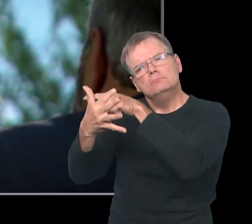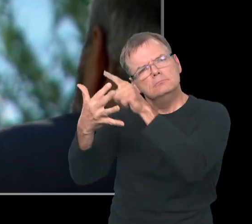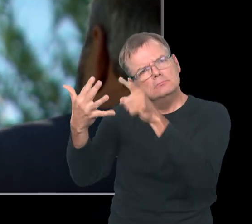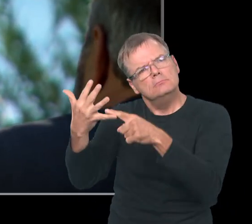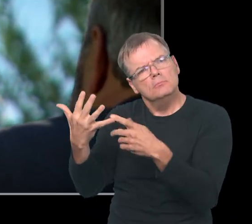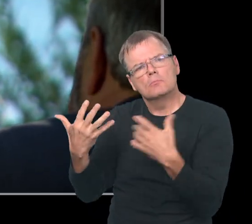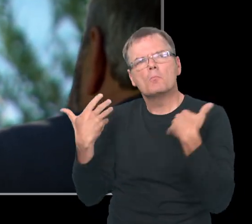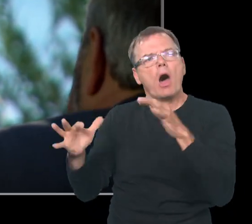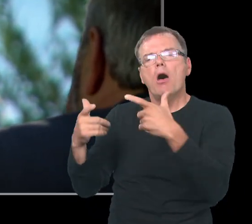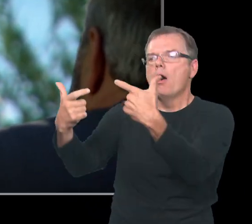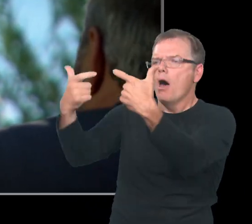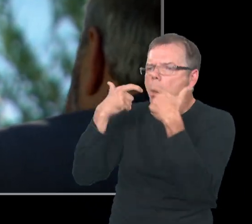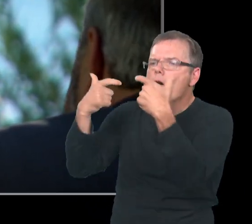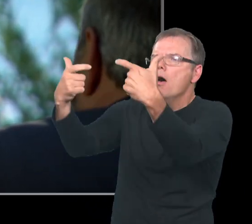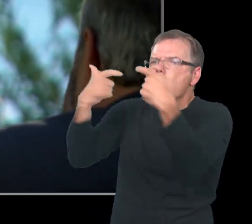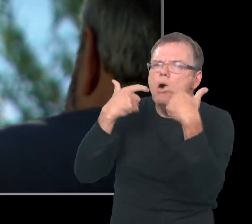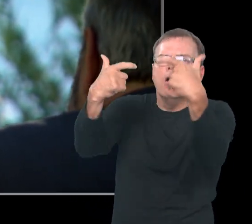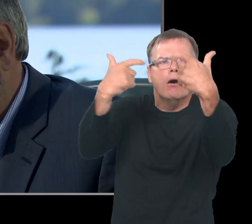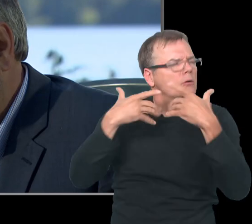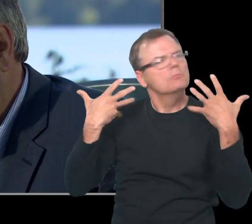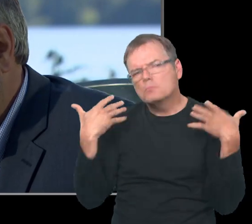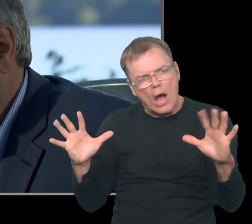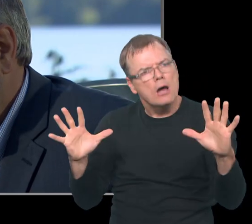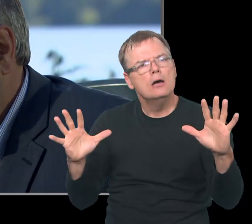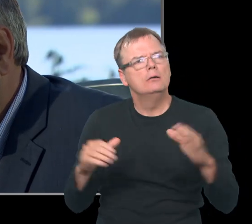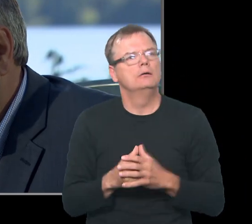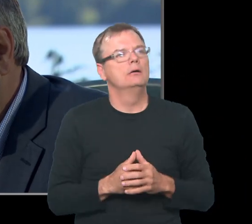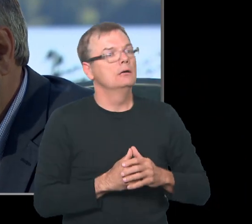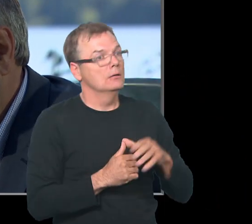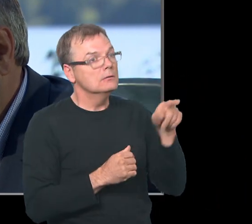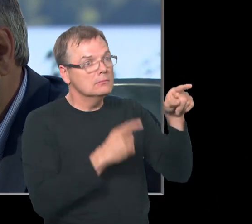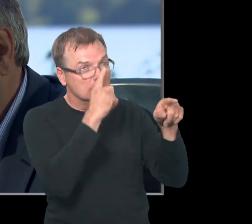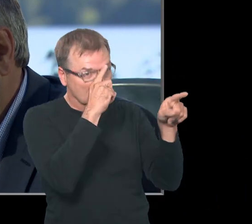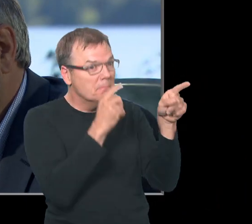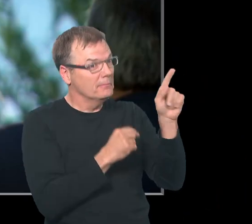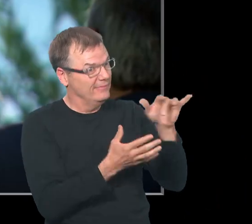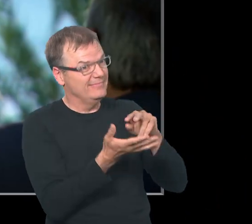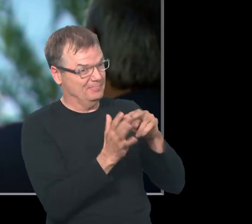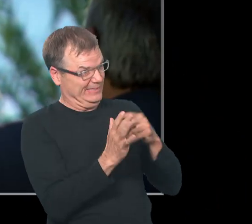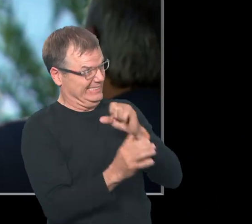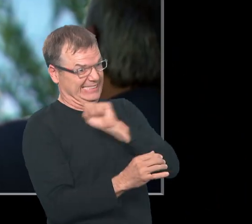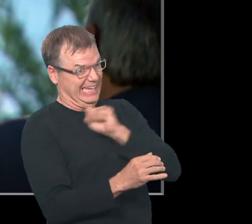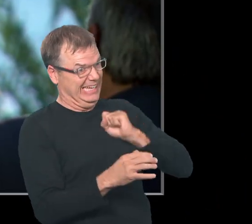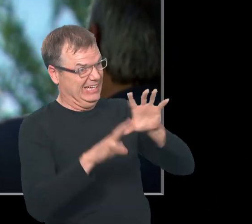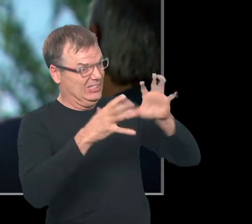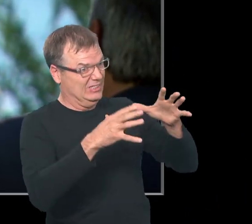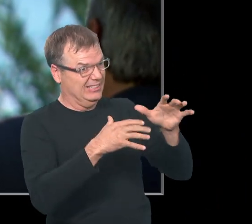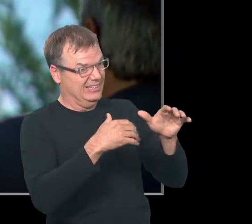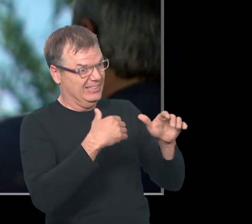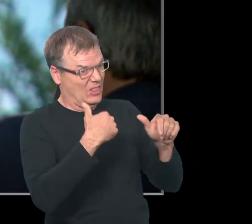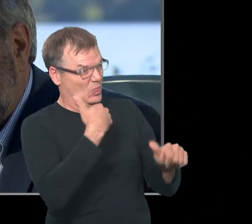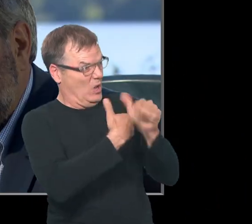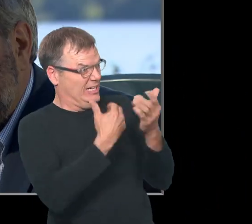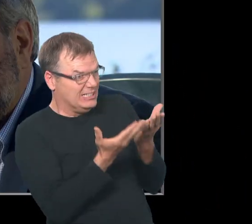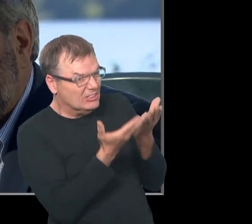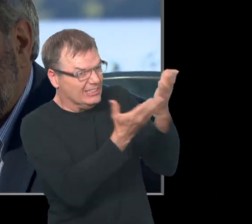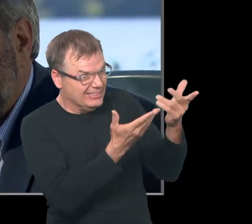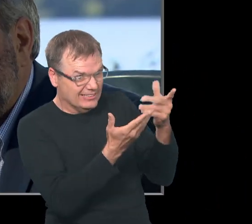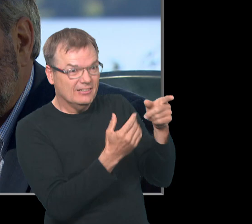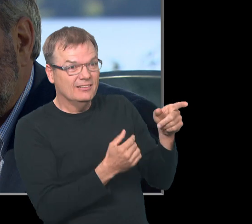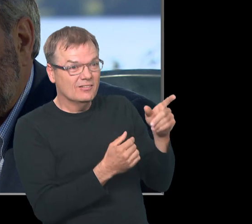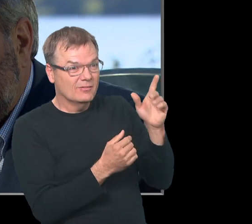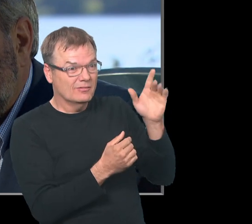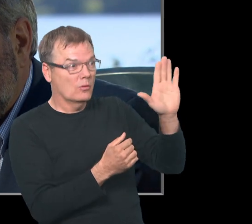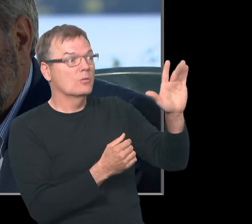been times when they haven't even passed their own party's legislation. Why would they pass yours? You want to kill them. Well, I want to get rid of